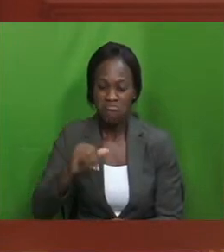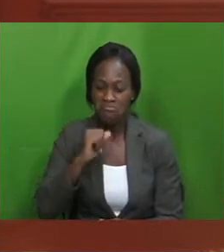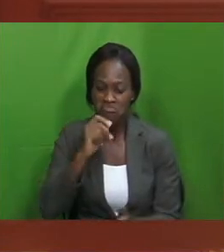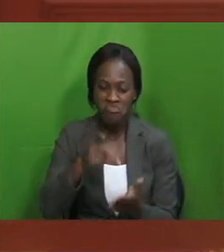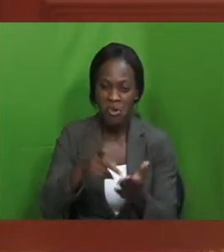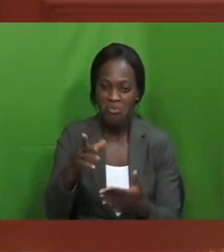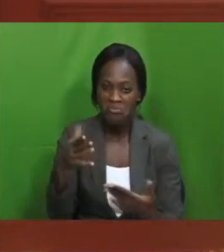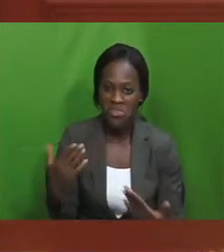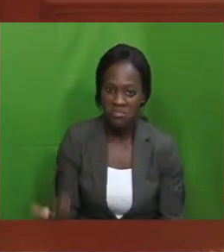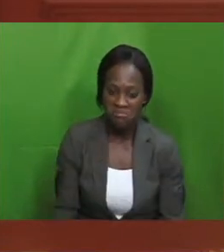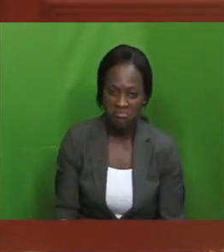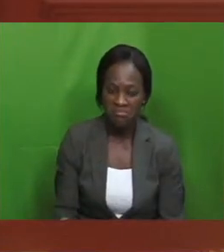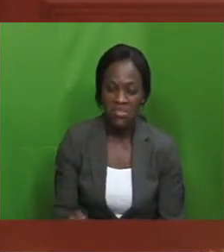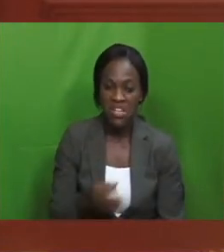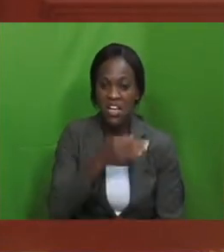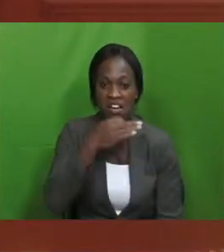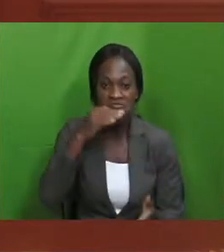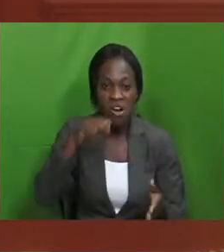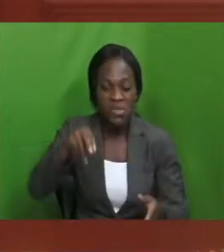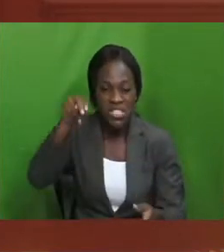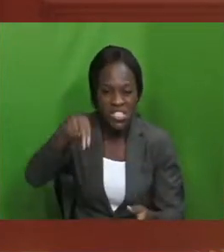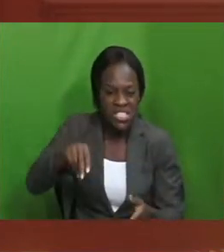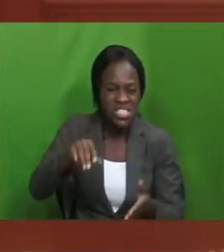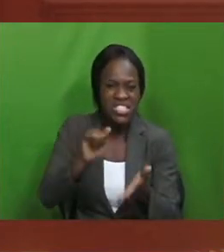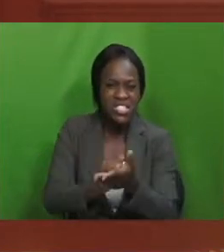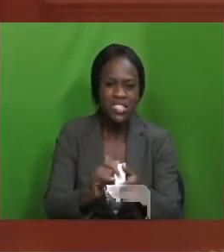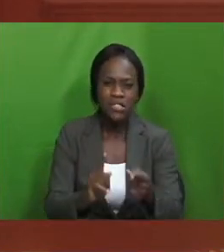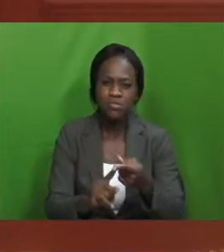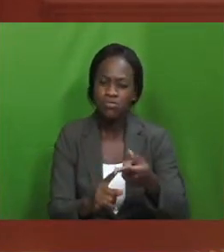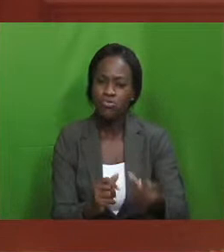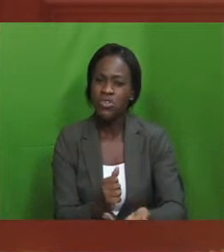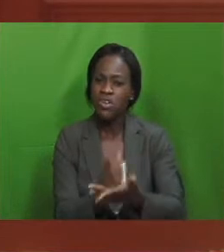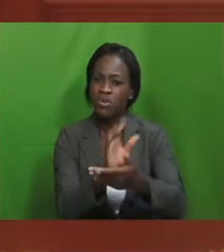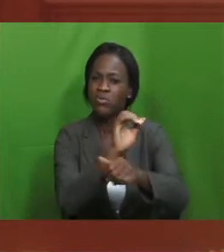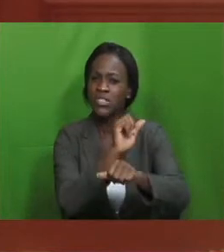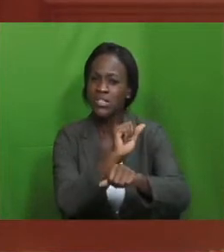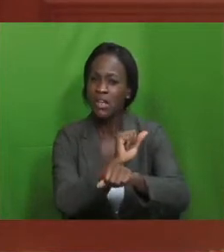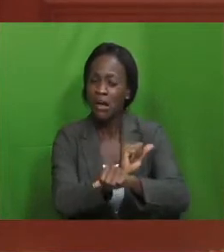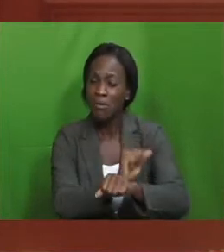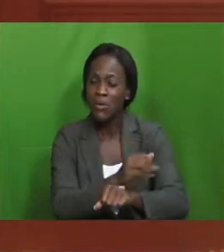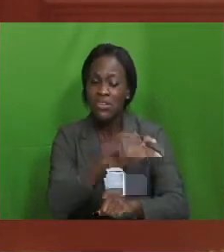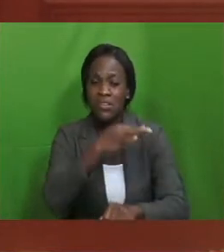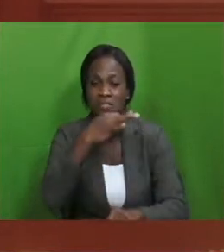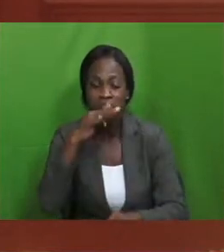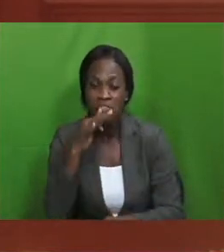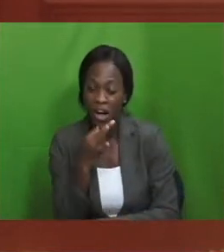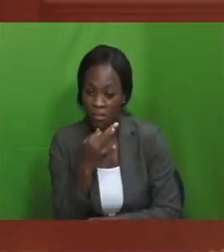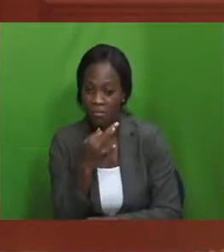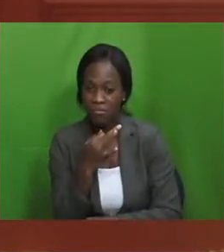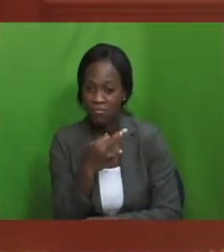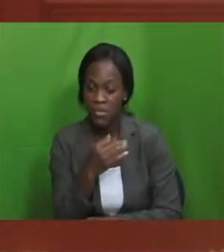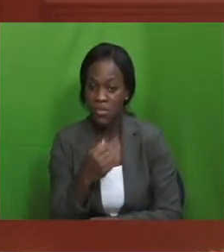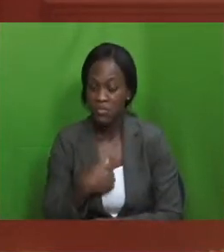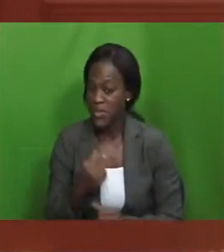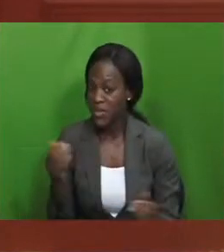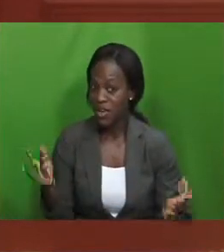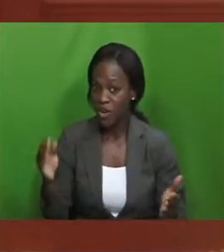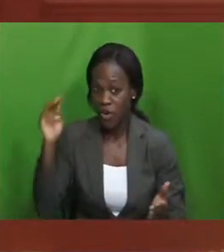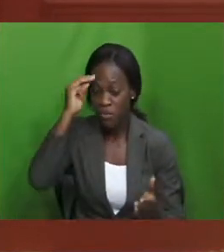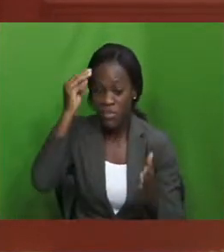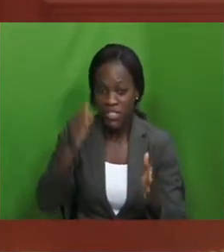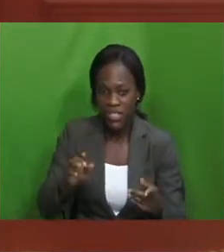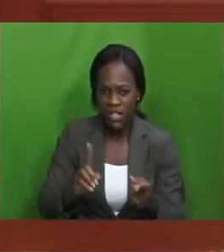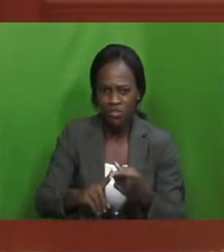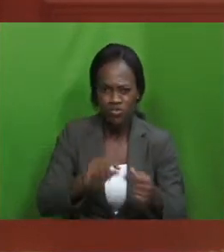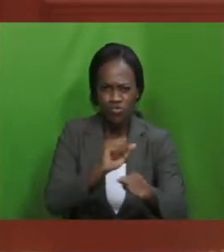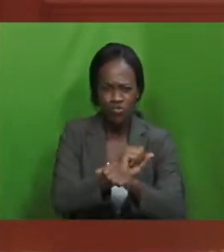seasonal. I will urge on the Minister for Finance to work in harmony with his colleague, the Minister for Agriculture,